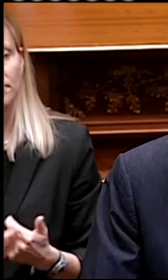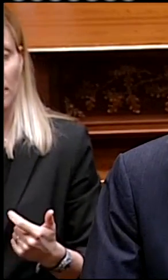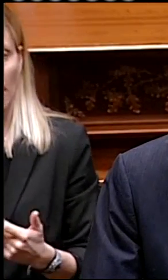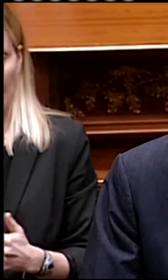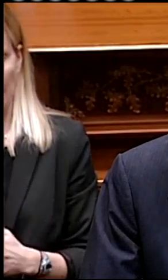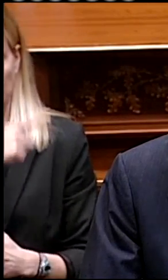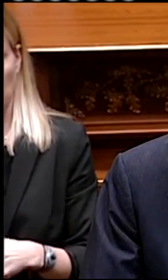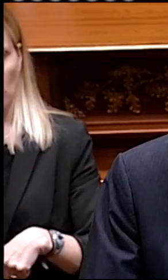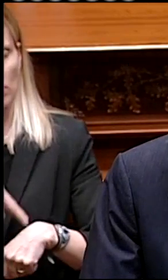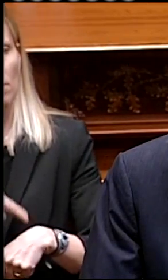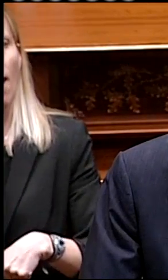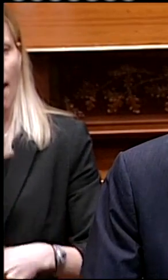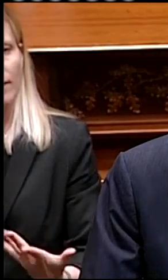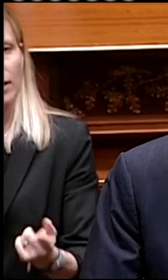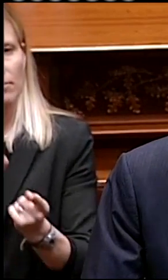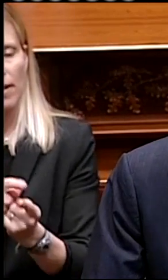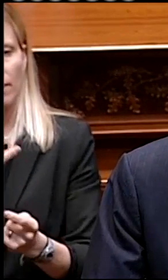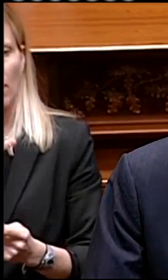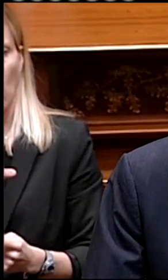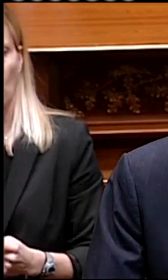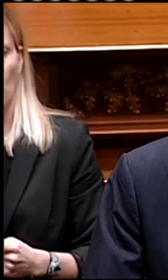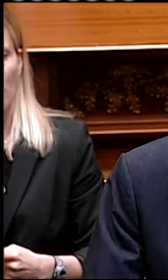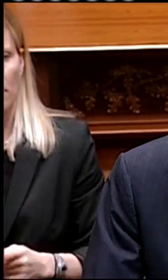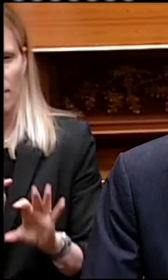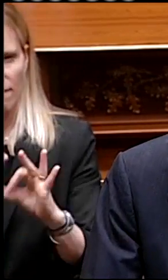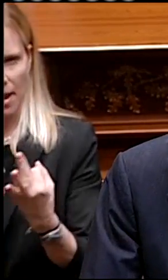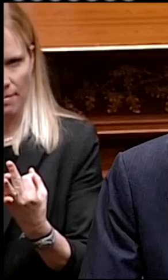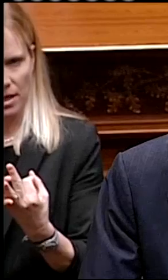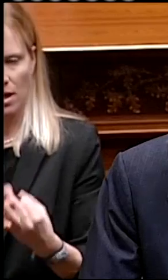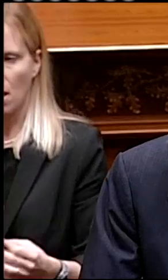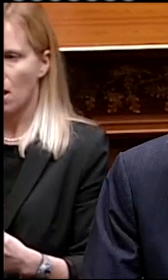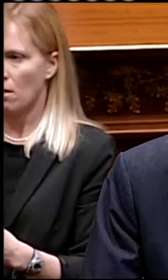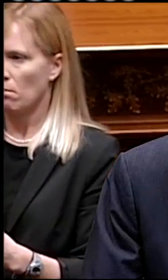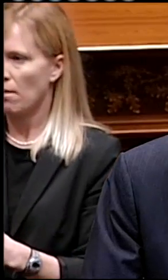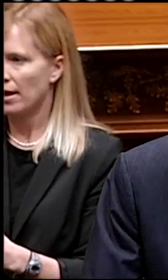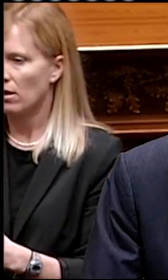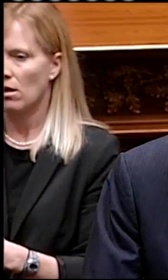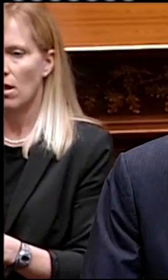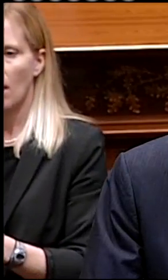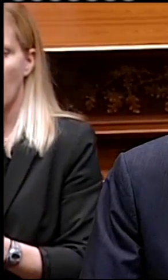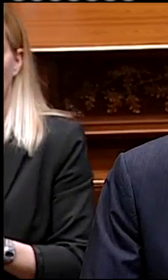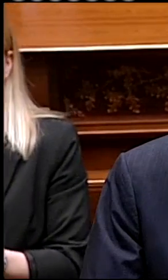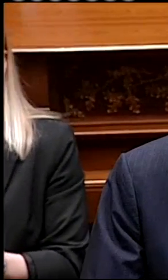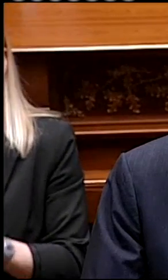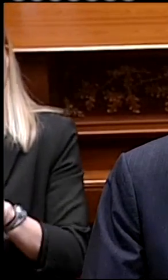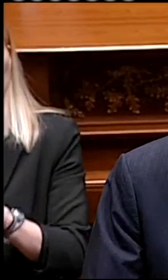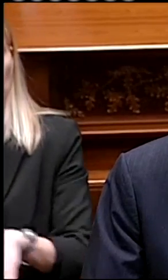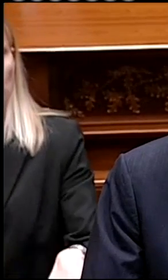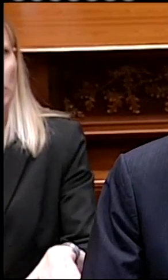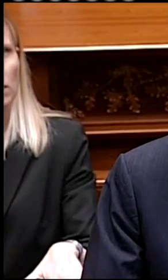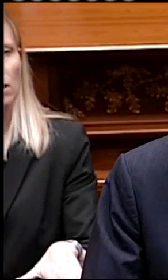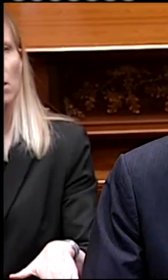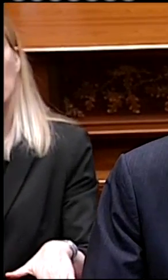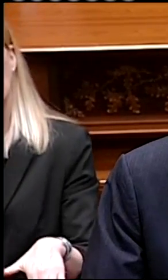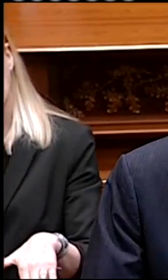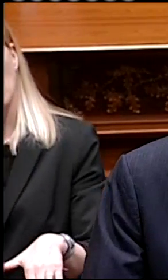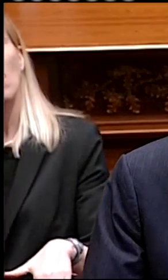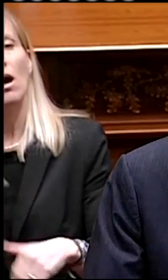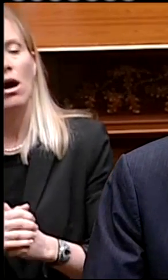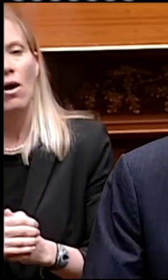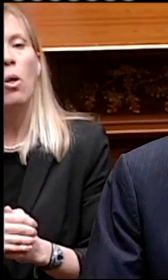Last summer, I met the Grip family, Michael, Andrea, and their children of some of the luckier